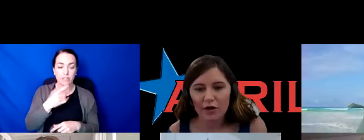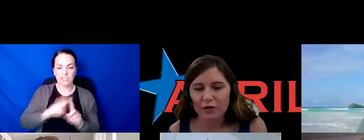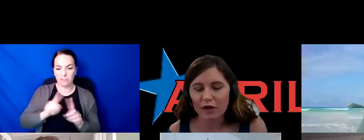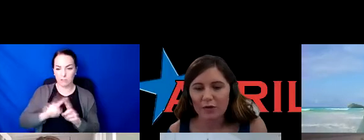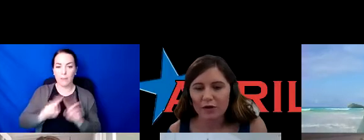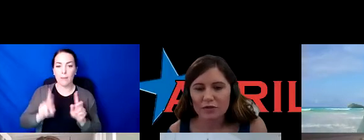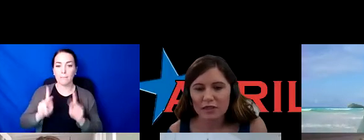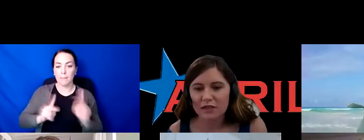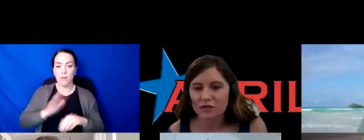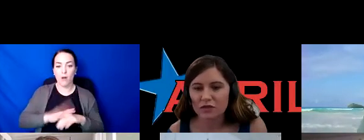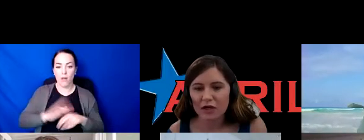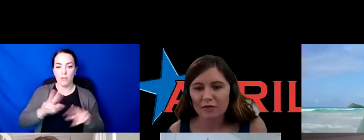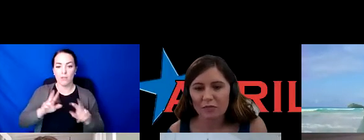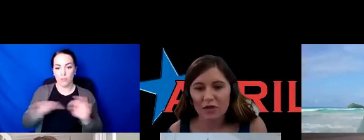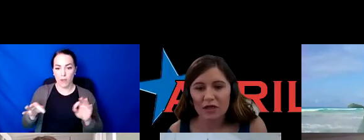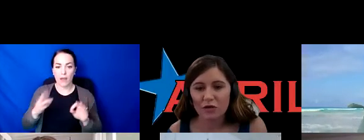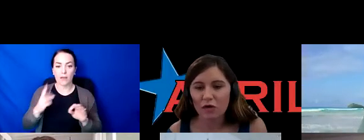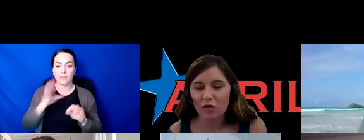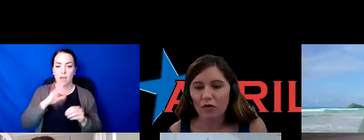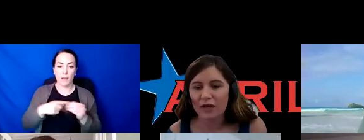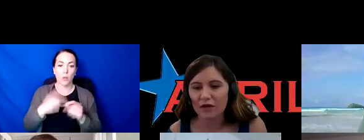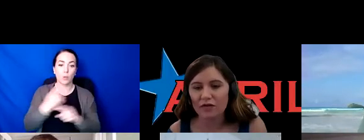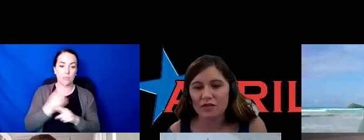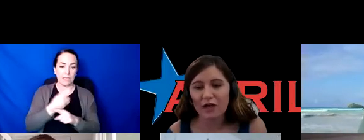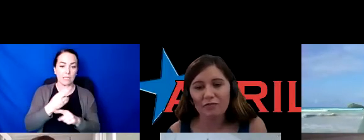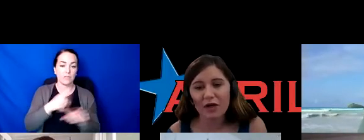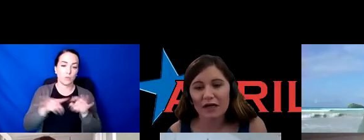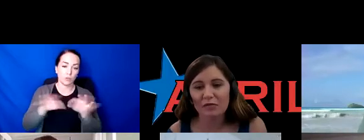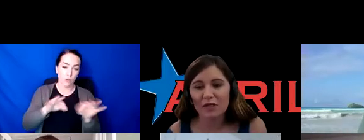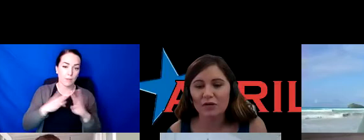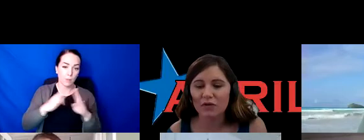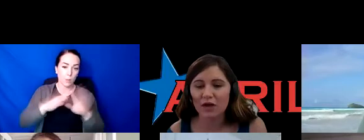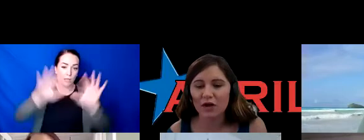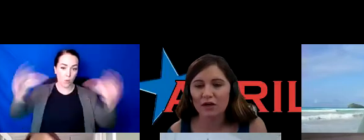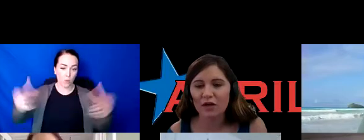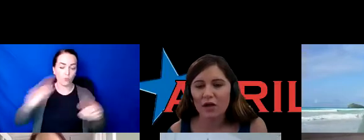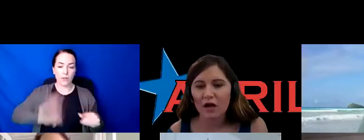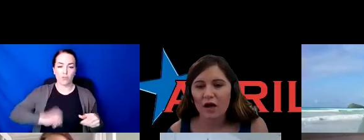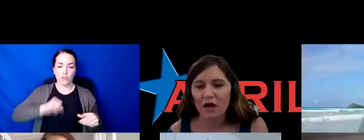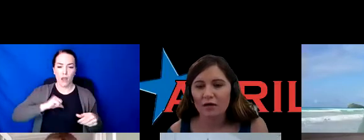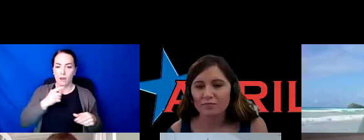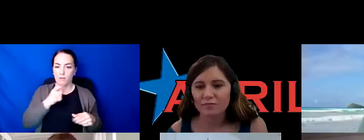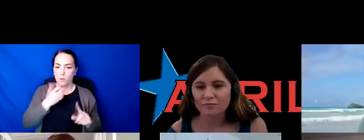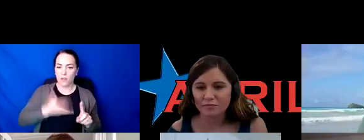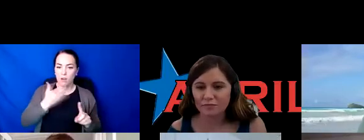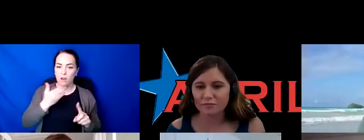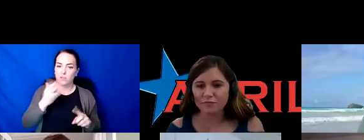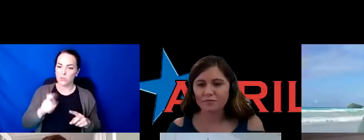only arguing about using it to describe the community as a whole and how there's a lot of pride in being who they are.